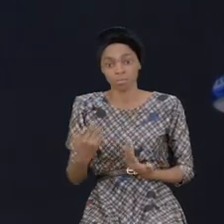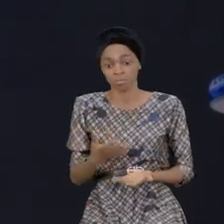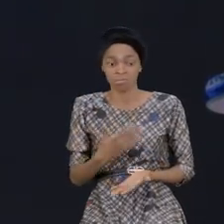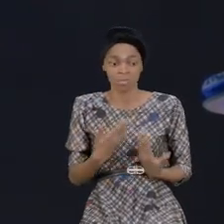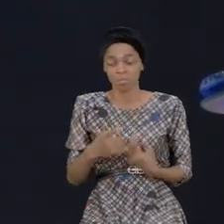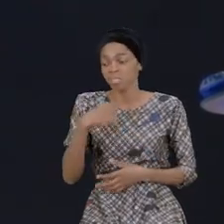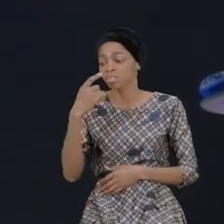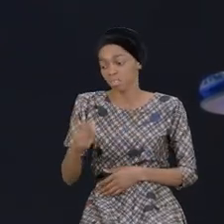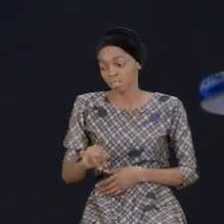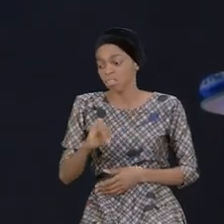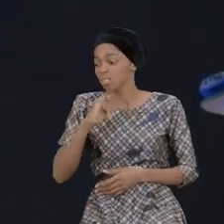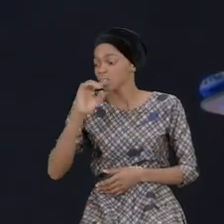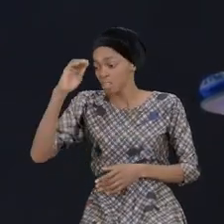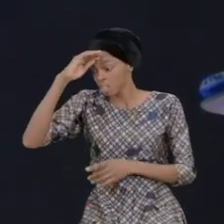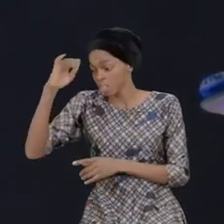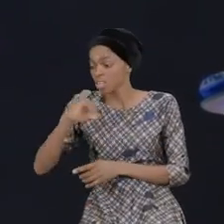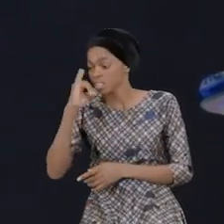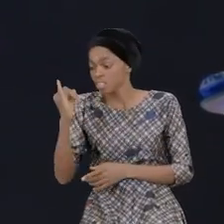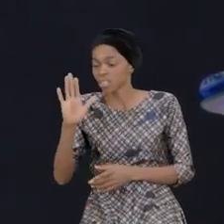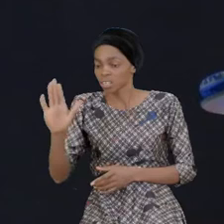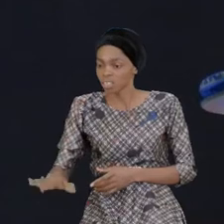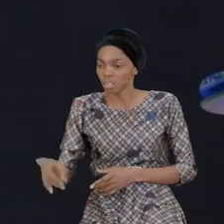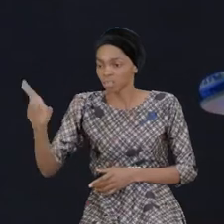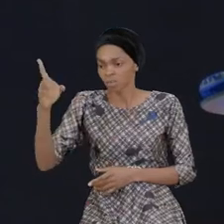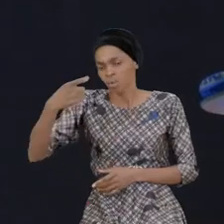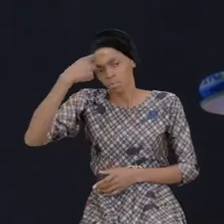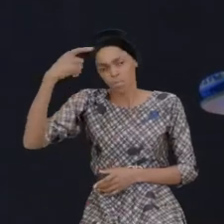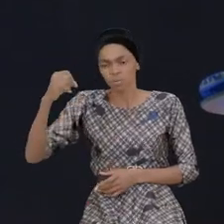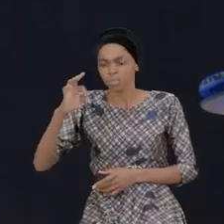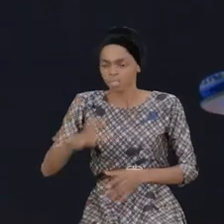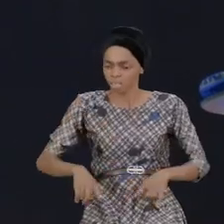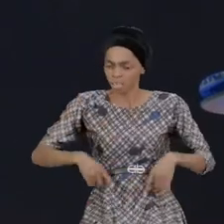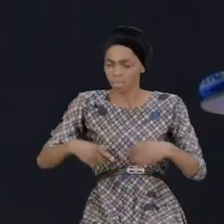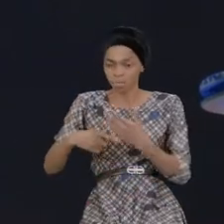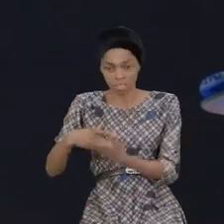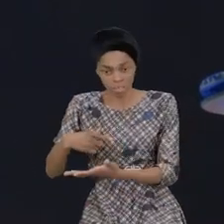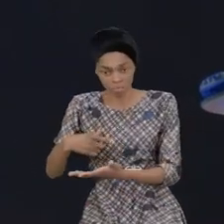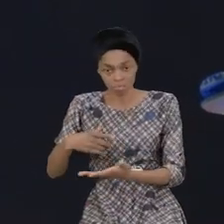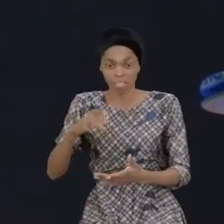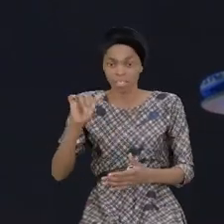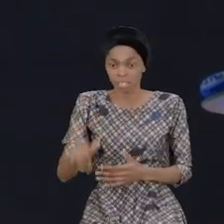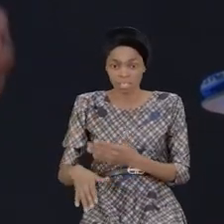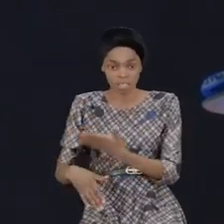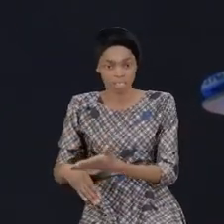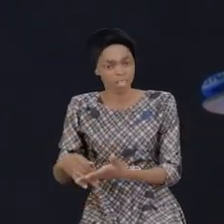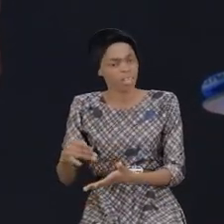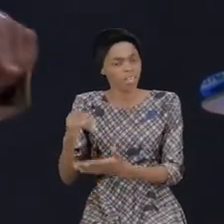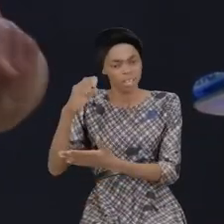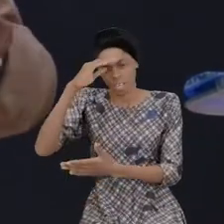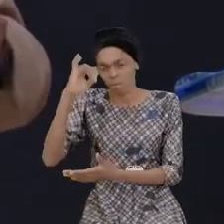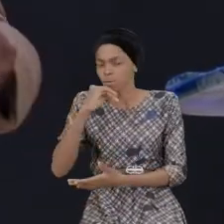God, because he lives there, he stays there, he will not come out from there, and